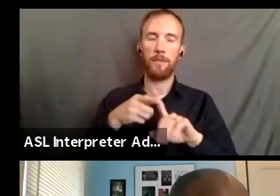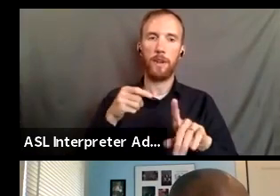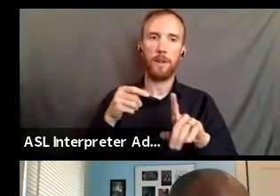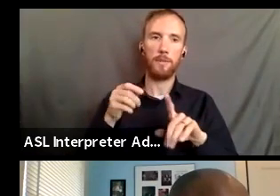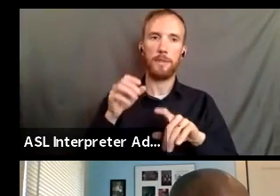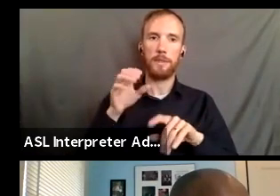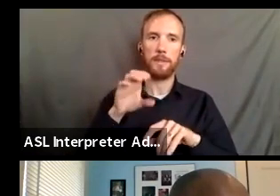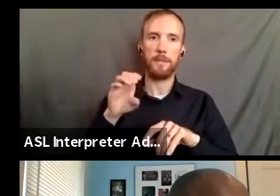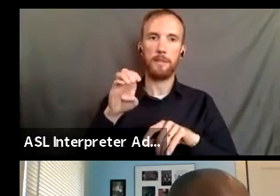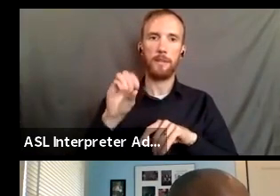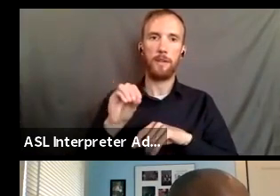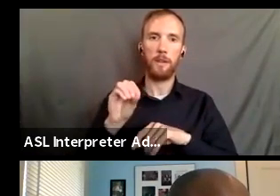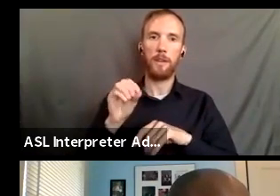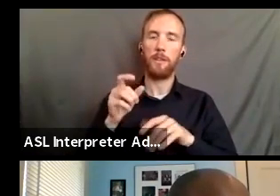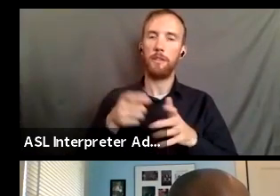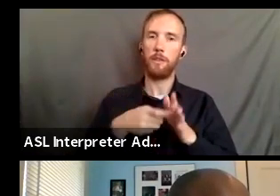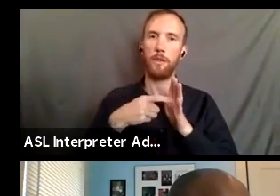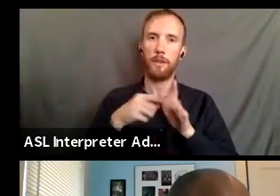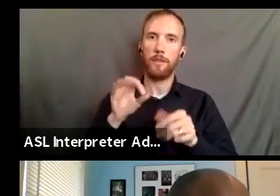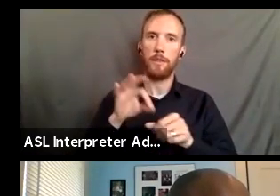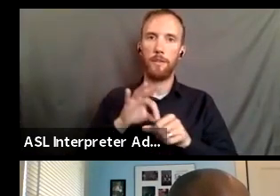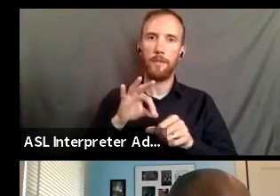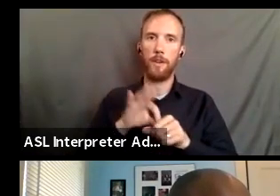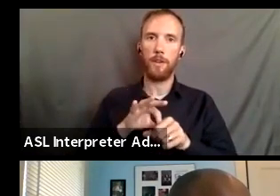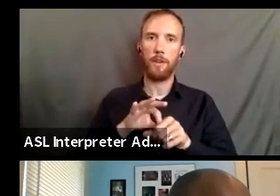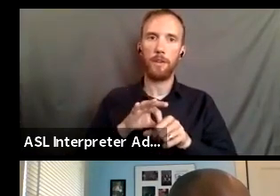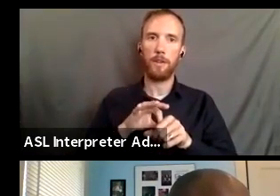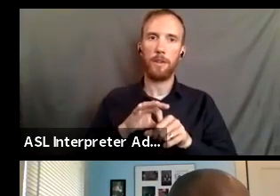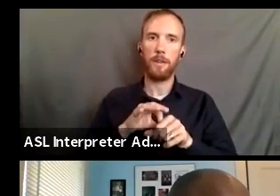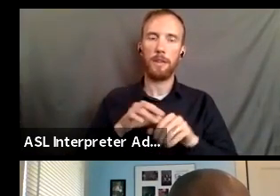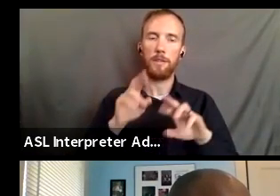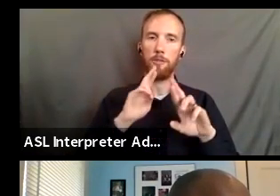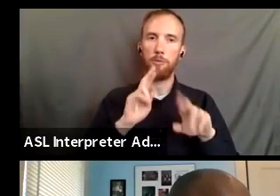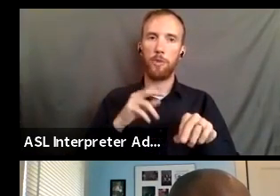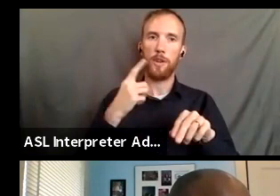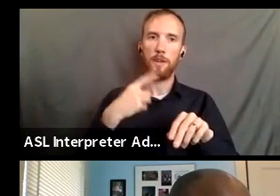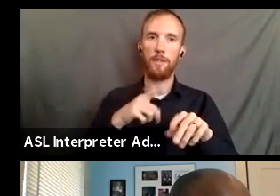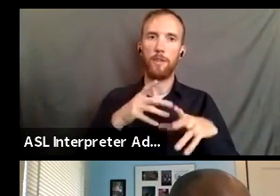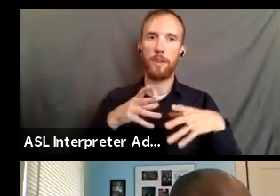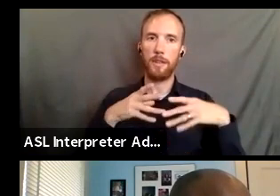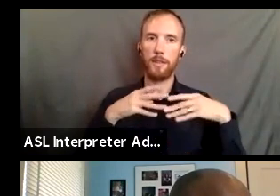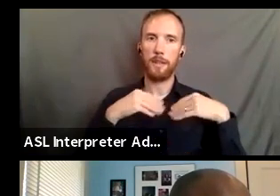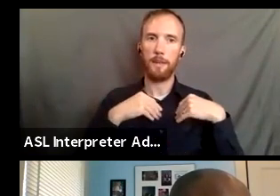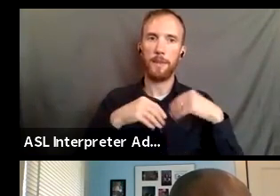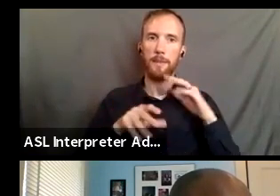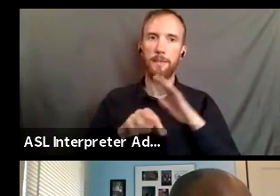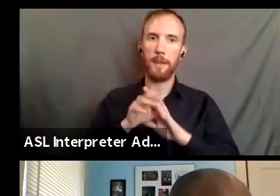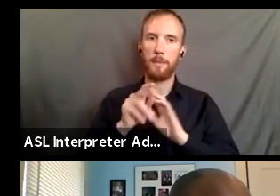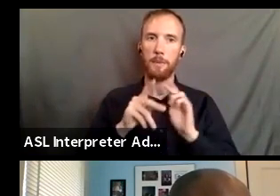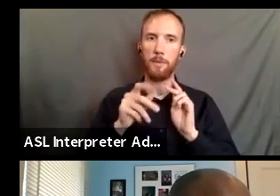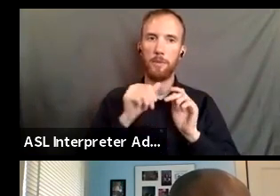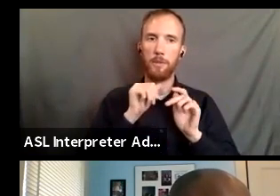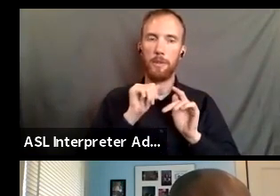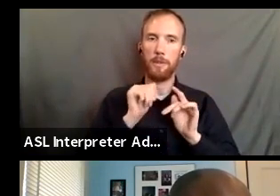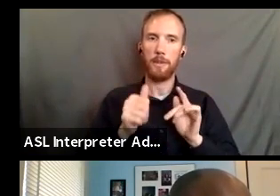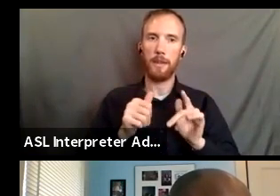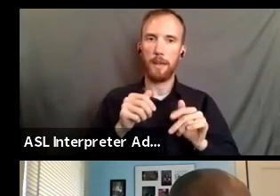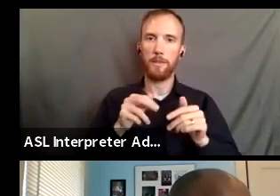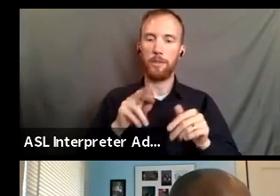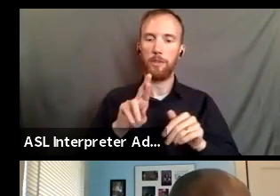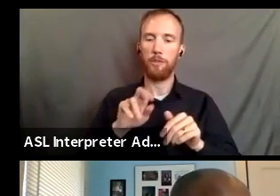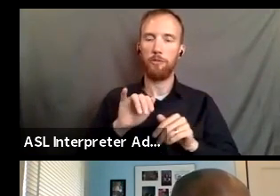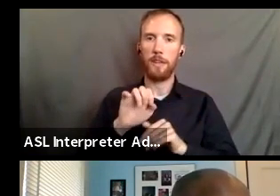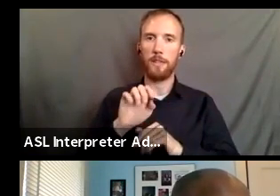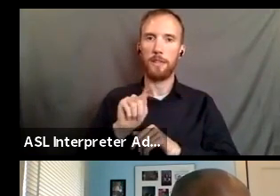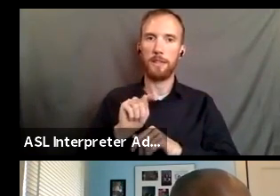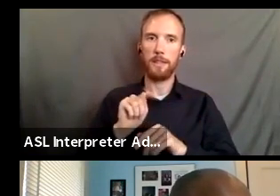item does require a vote the sport report is to adapt finding that pupils are non-residents of the city of chicago indebted to the chicago